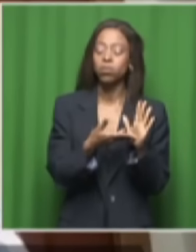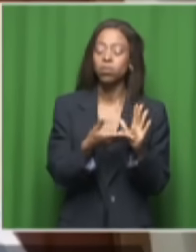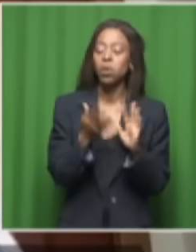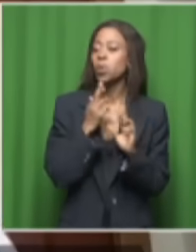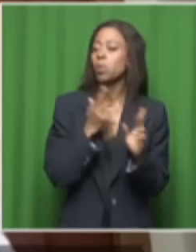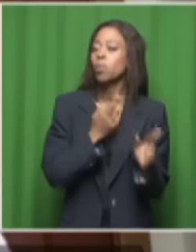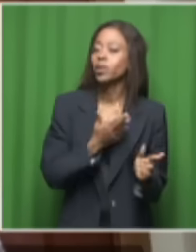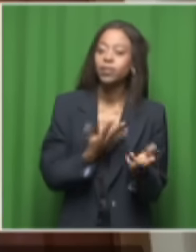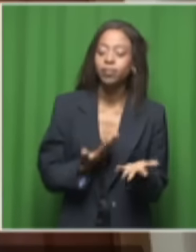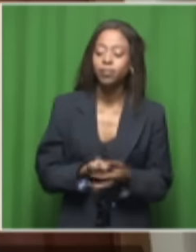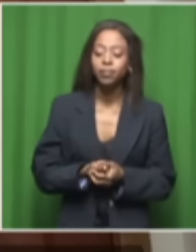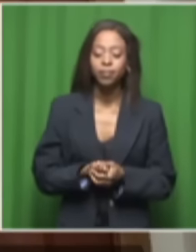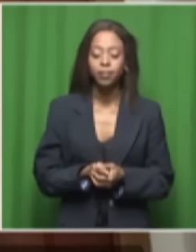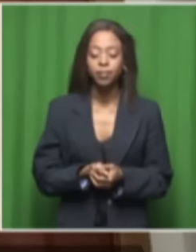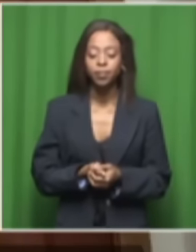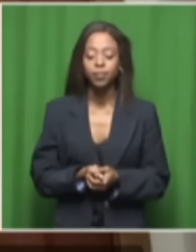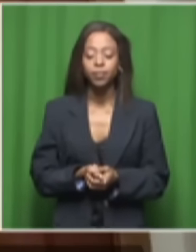of